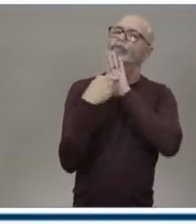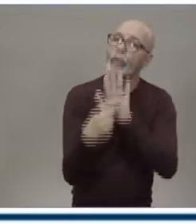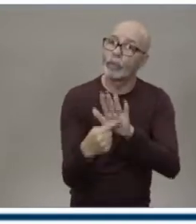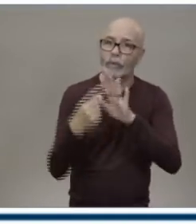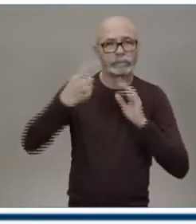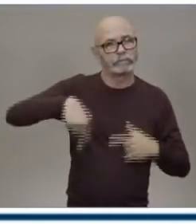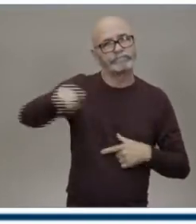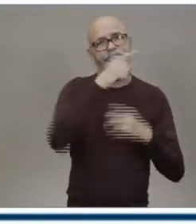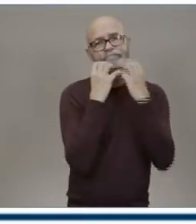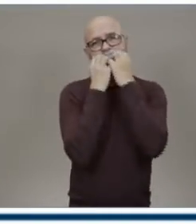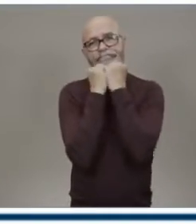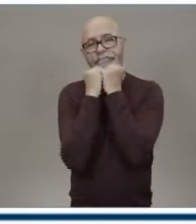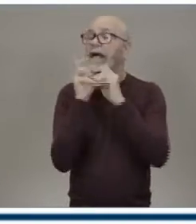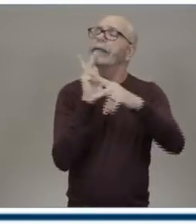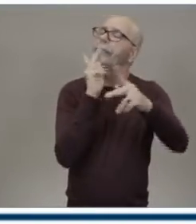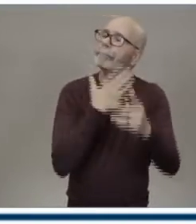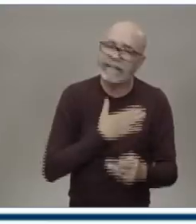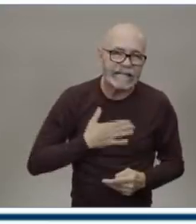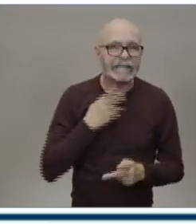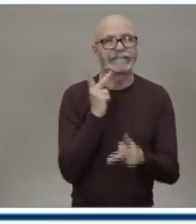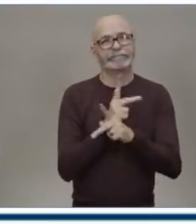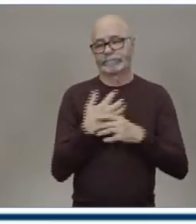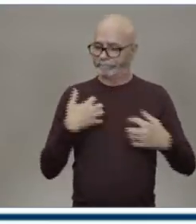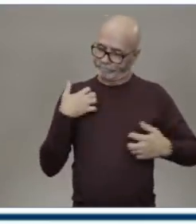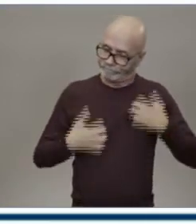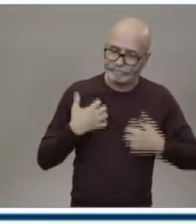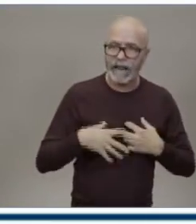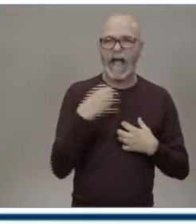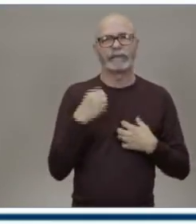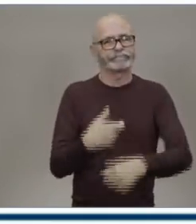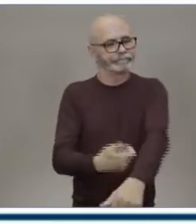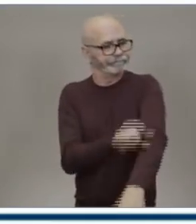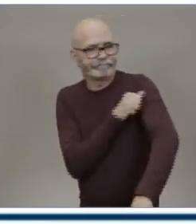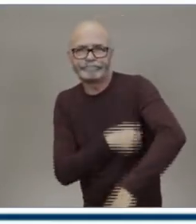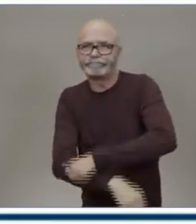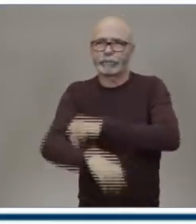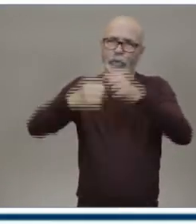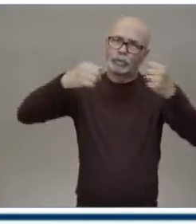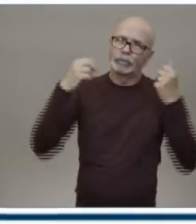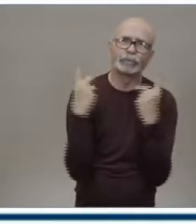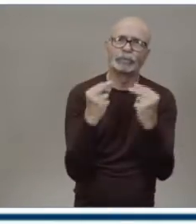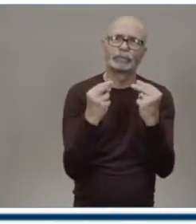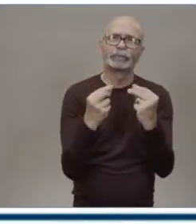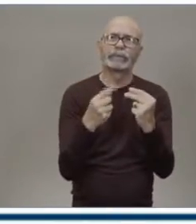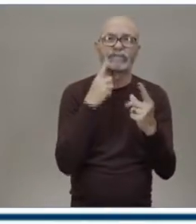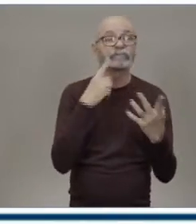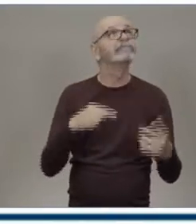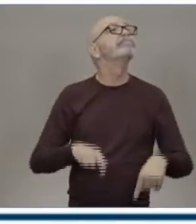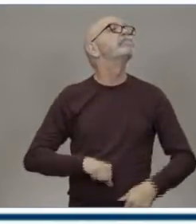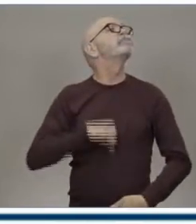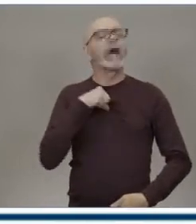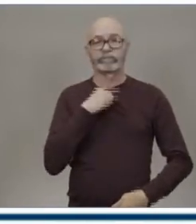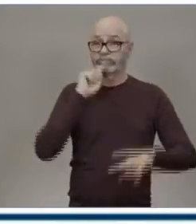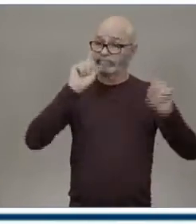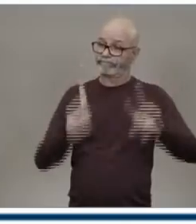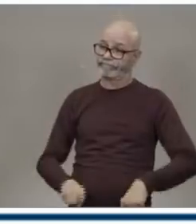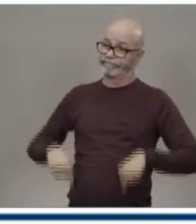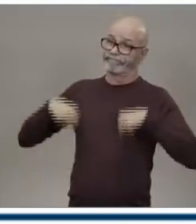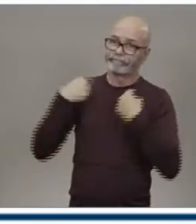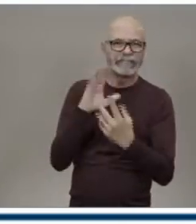be vigilant over the next number of months. I am so proud of what we've been able to accomplish together, and I